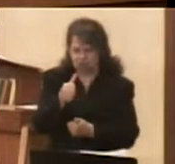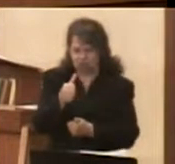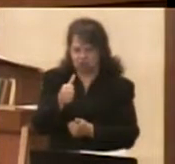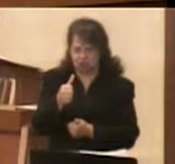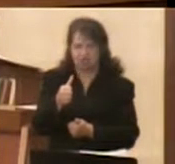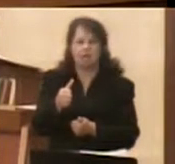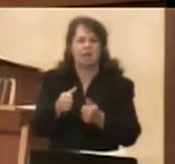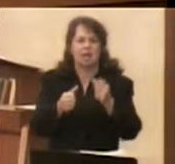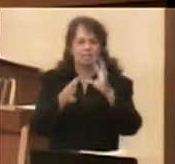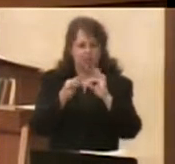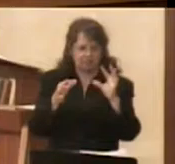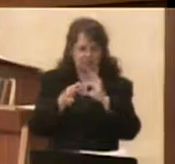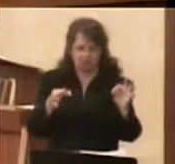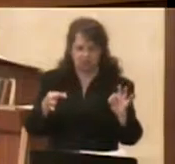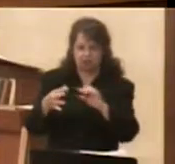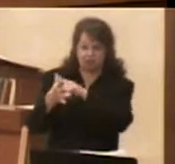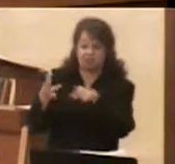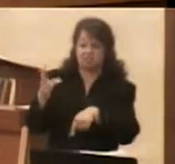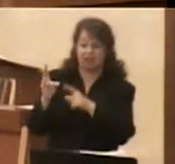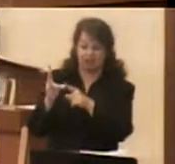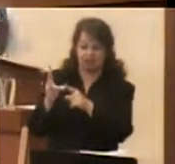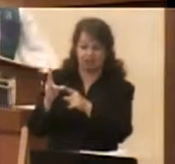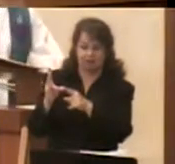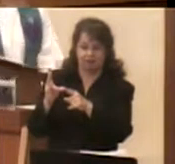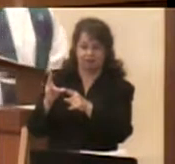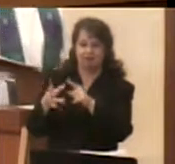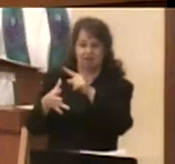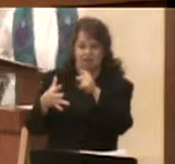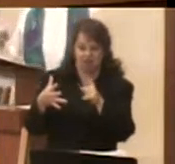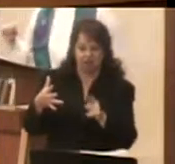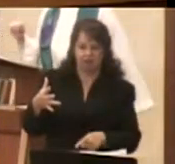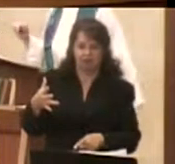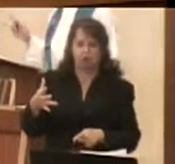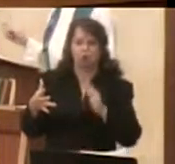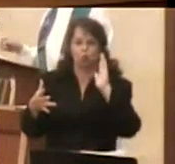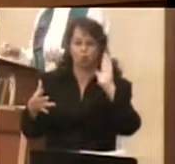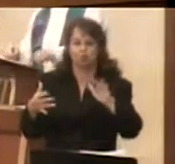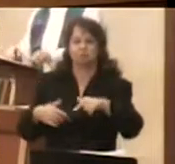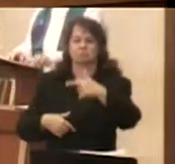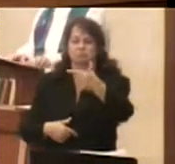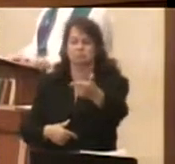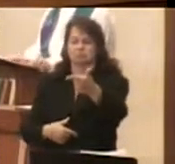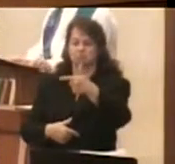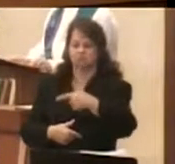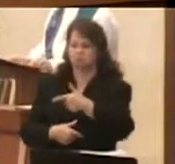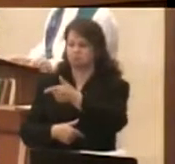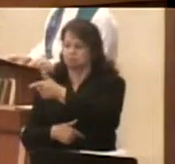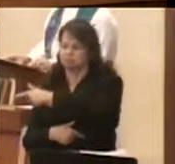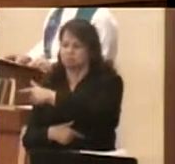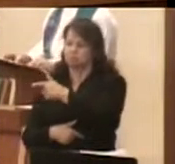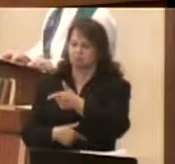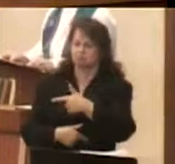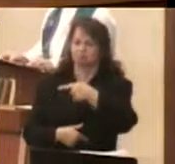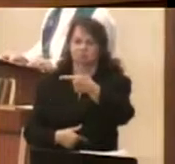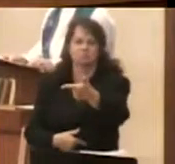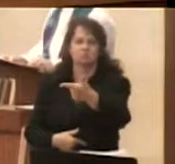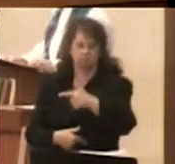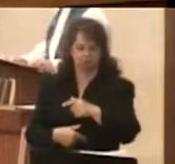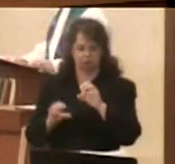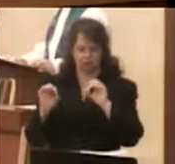summarized in this reading. There'll be parts for you, so watch the screens, as well as parts for Cindy and I to read